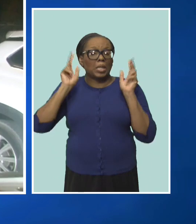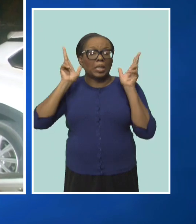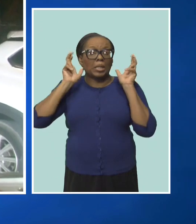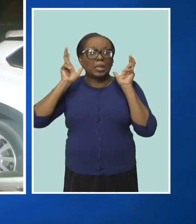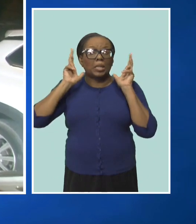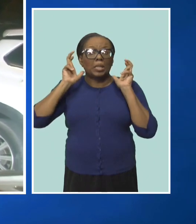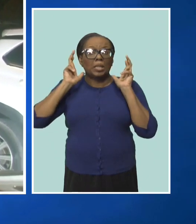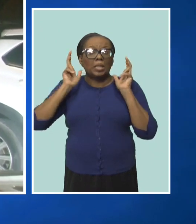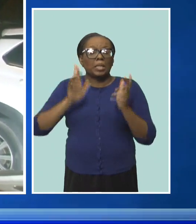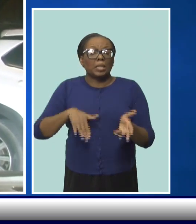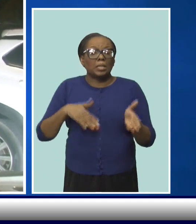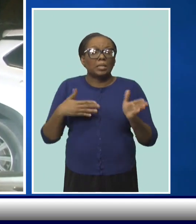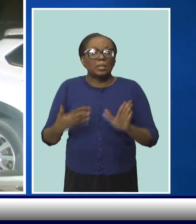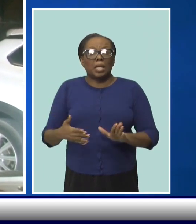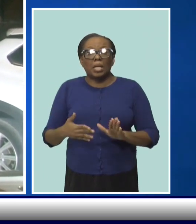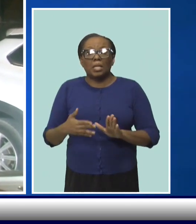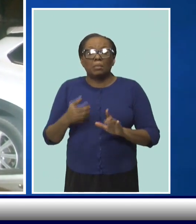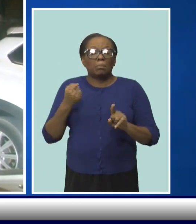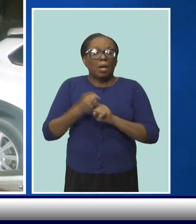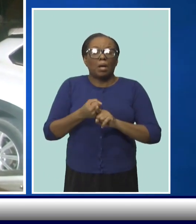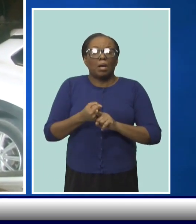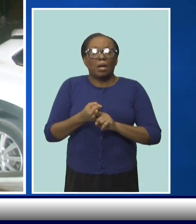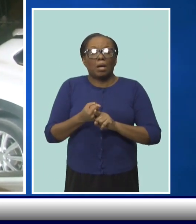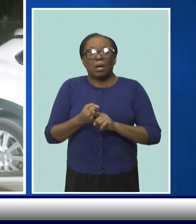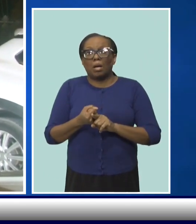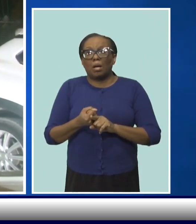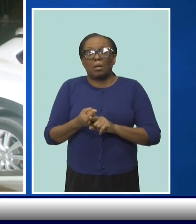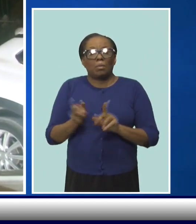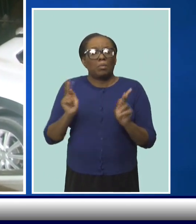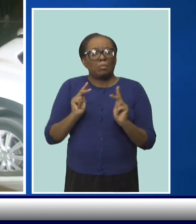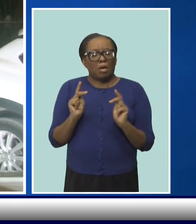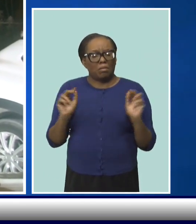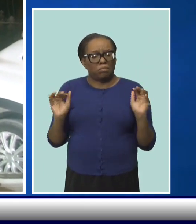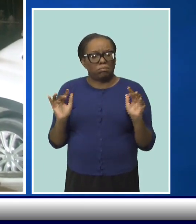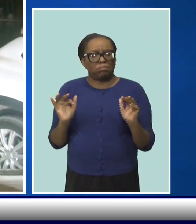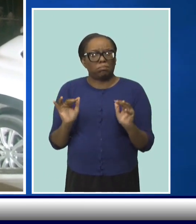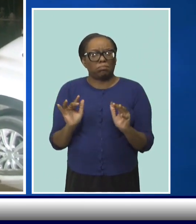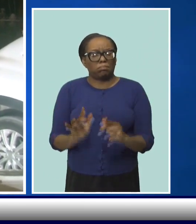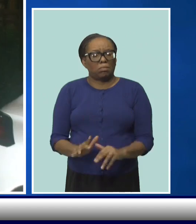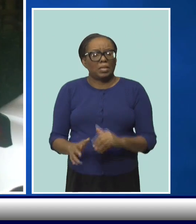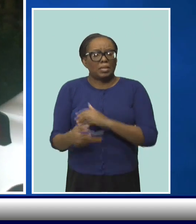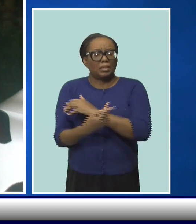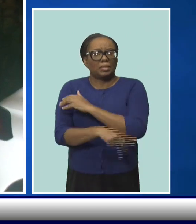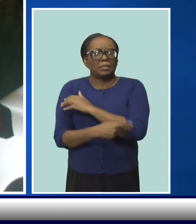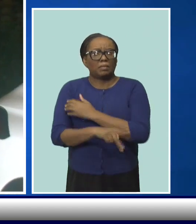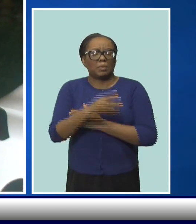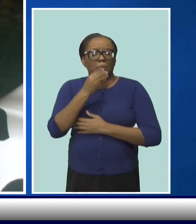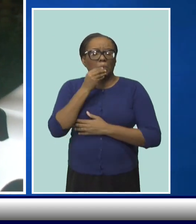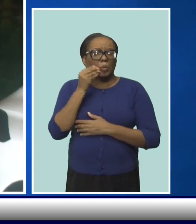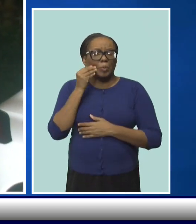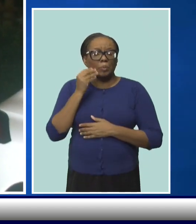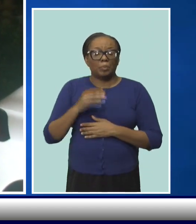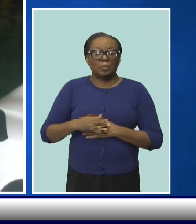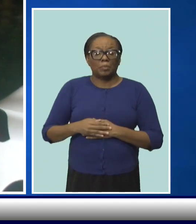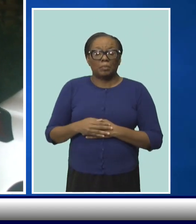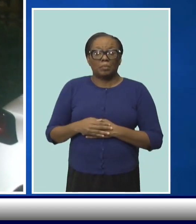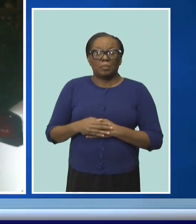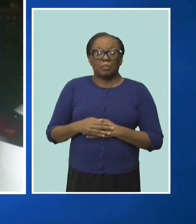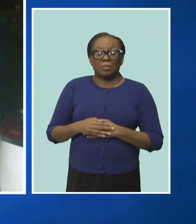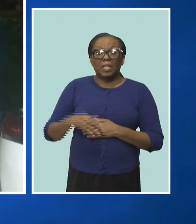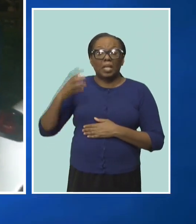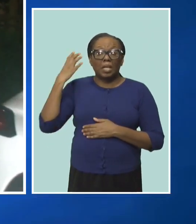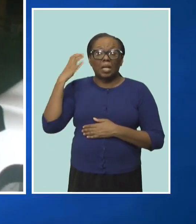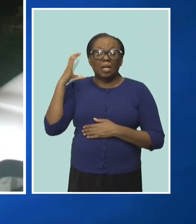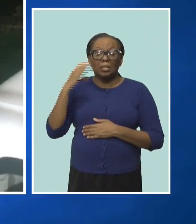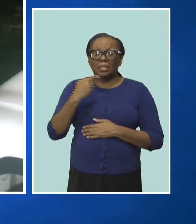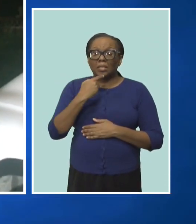spread, lawmen, family and friends gathered on the outskirts of his St. Philip home. His cousin Ronald Brown